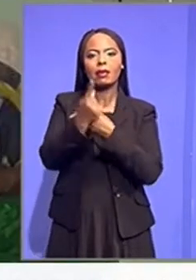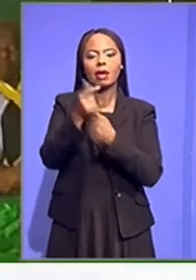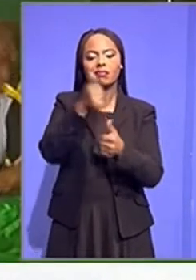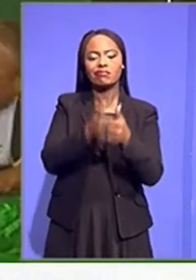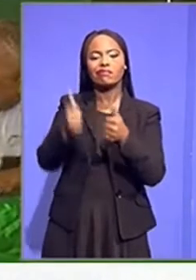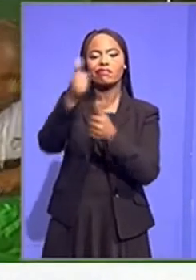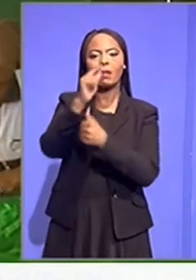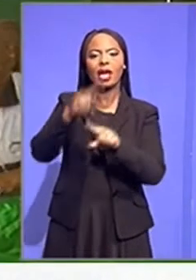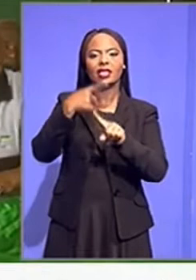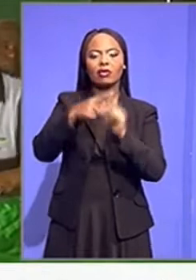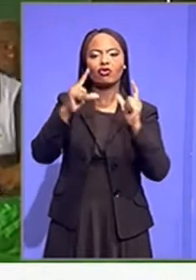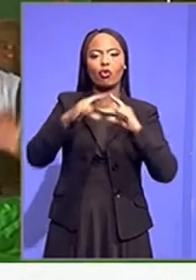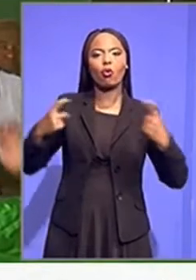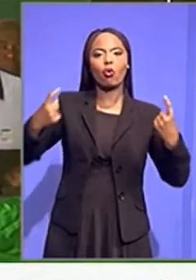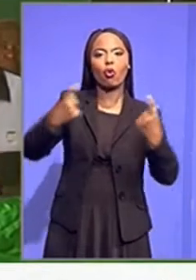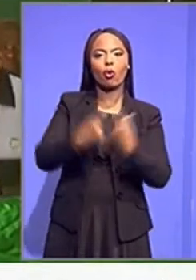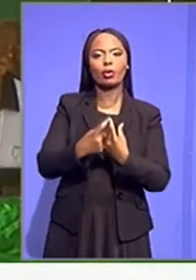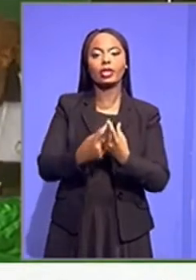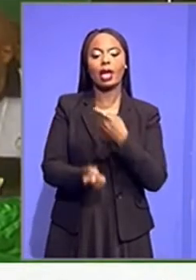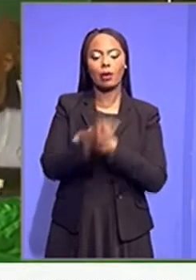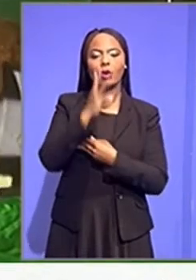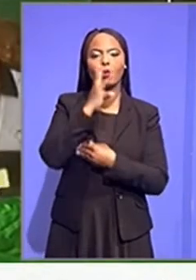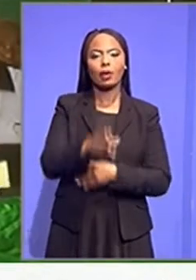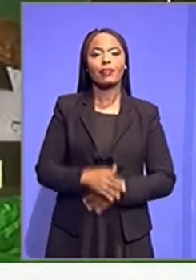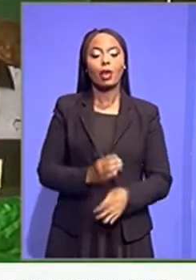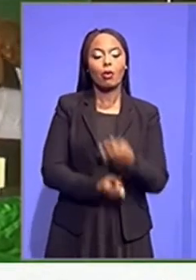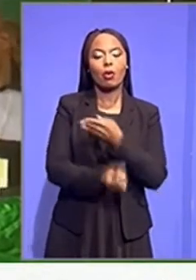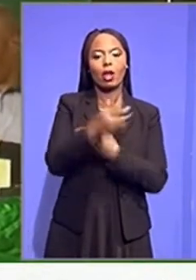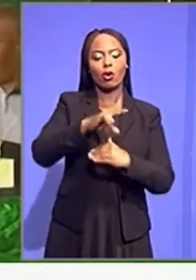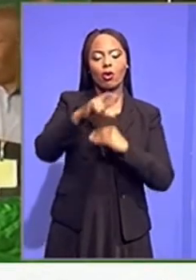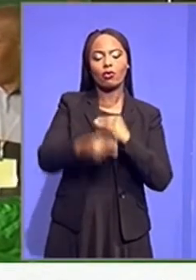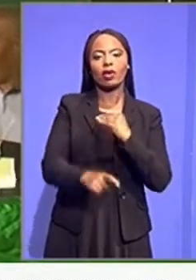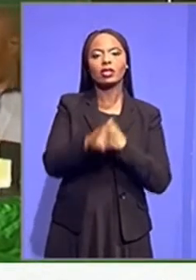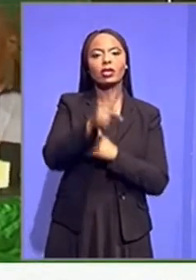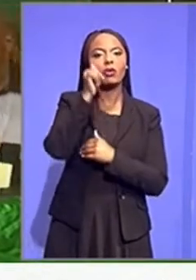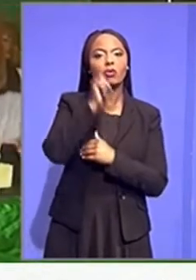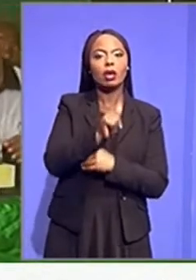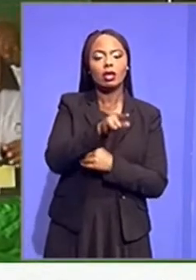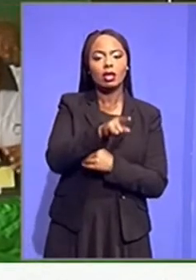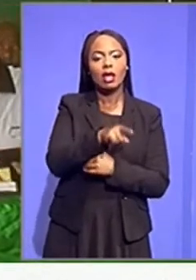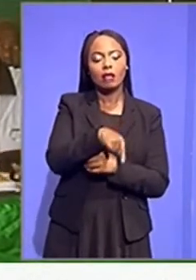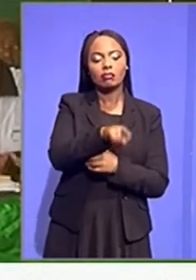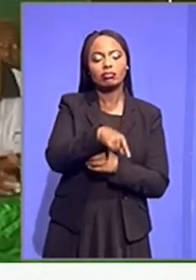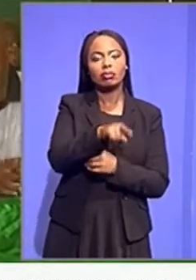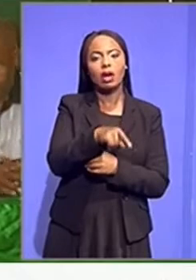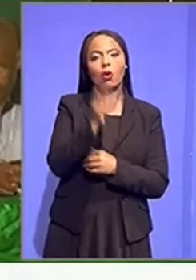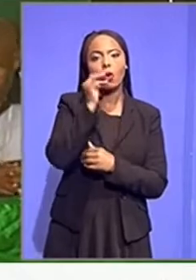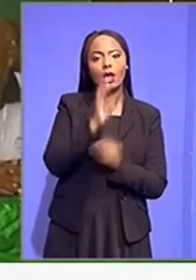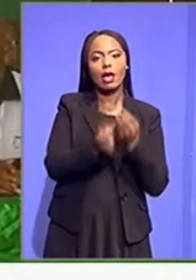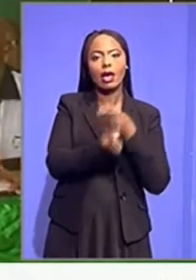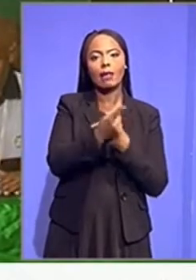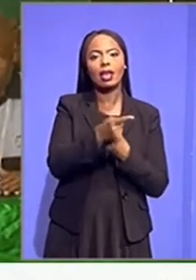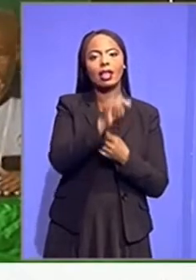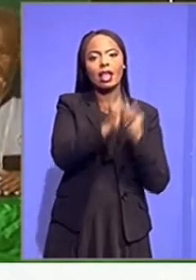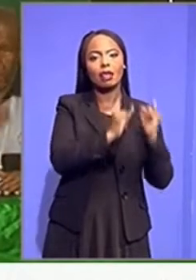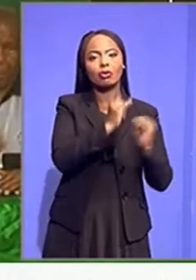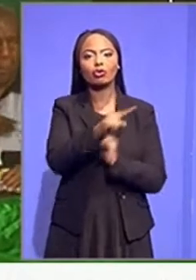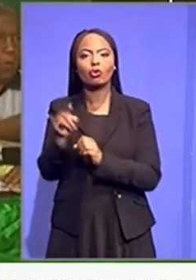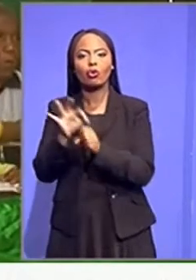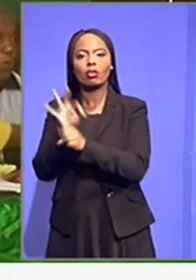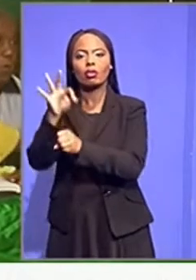committees. Mpumalanga e tla tshwara conference ya province go simolola ka mopitlo a le 11 go fitlha a le 13 mo